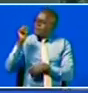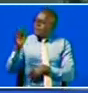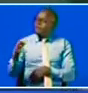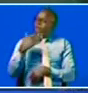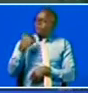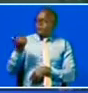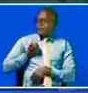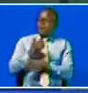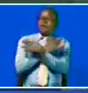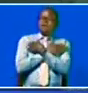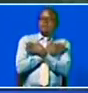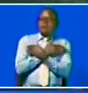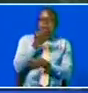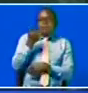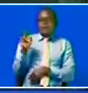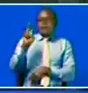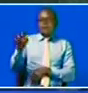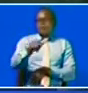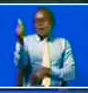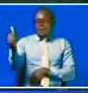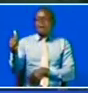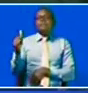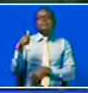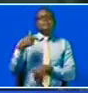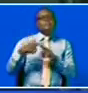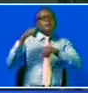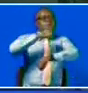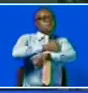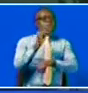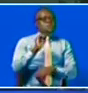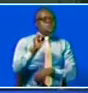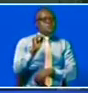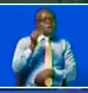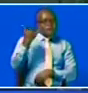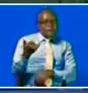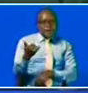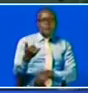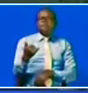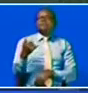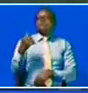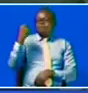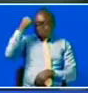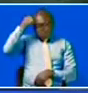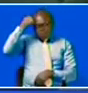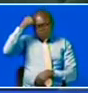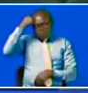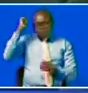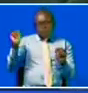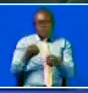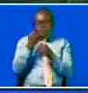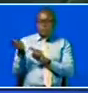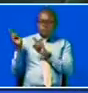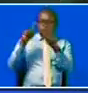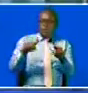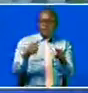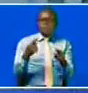want a girlfriend you'll have to look for one outside. Because here the educated girls, they can't come to flirt